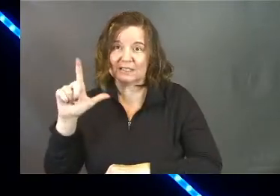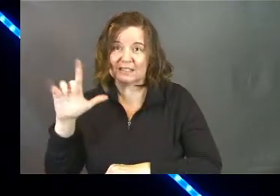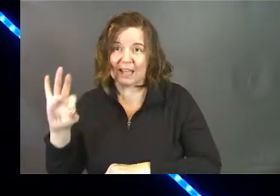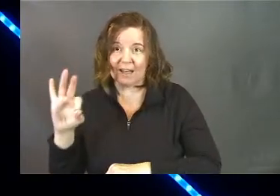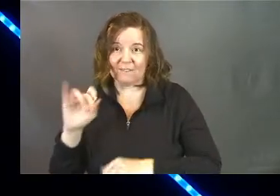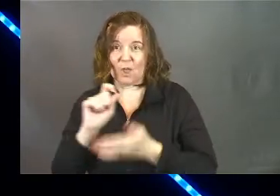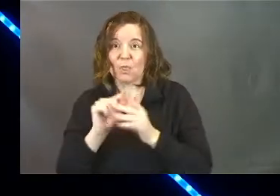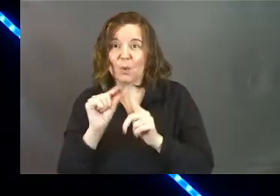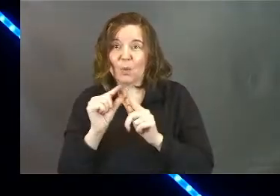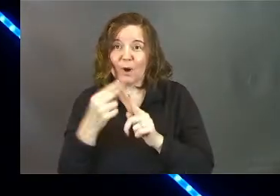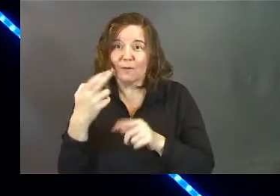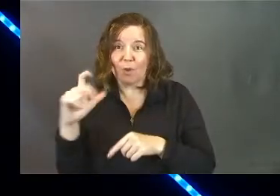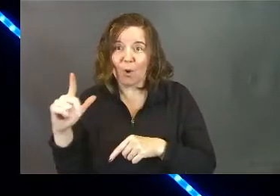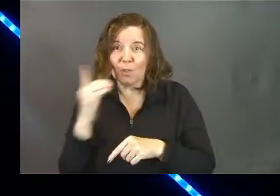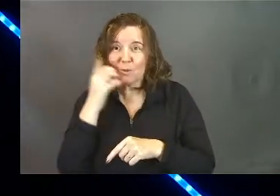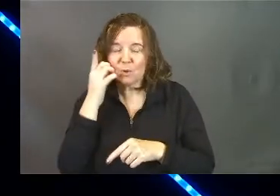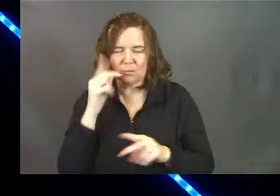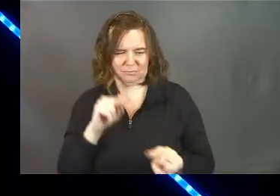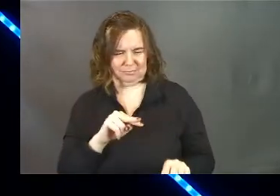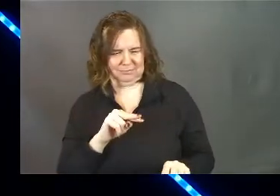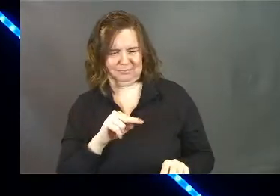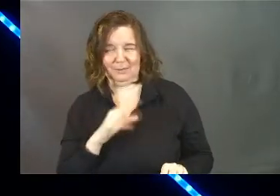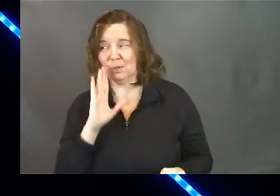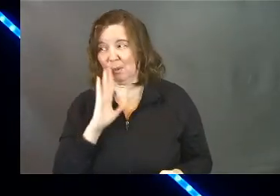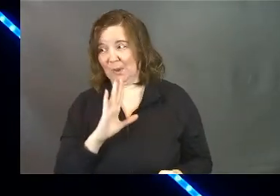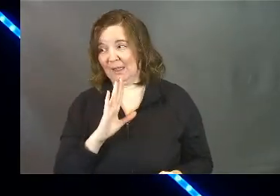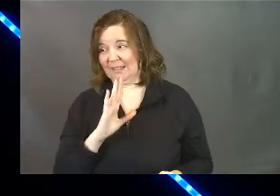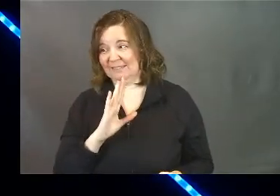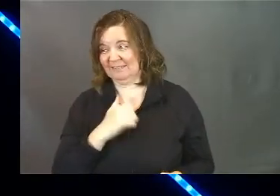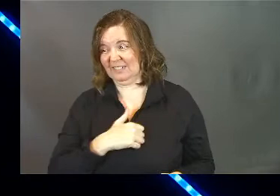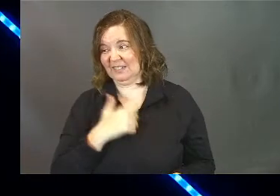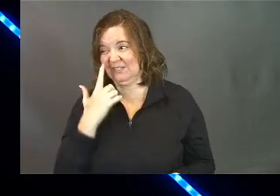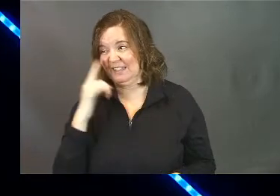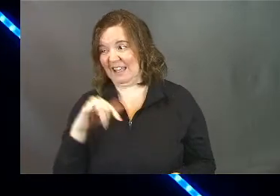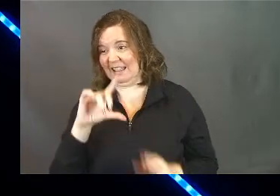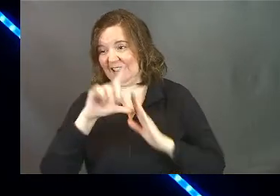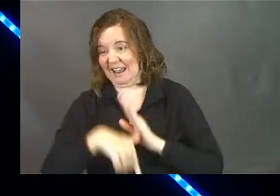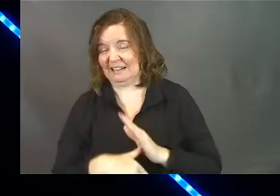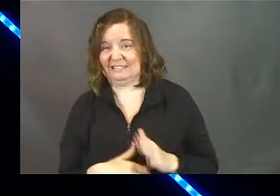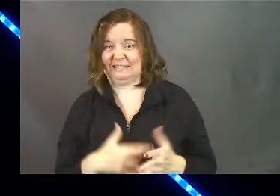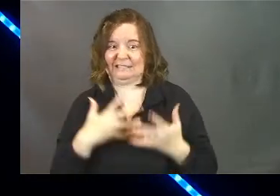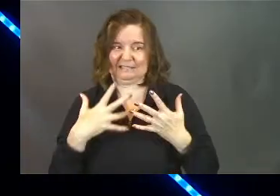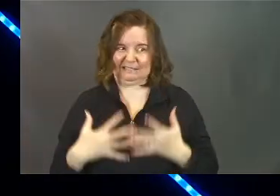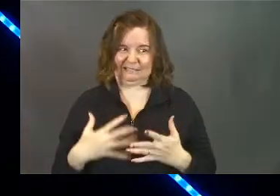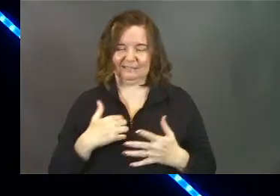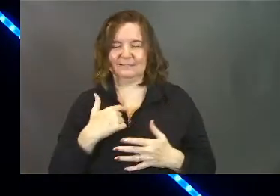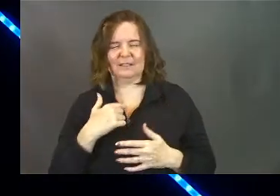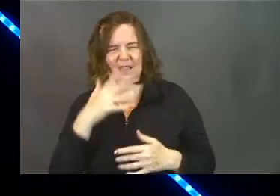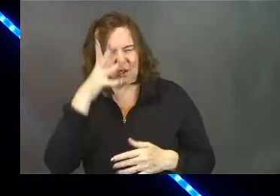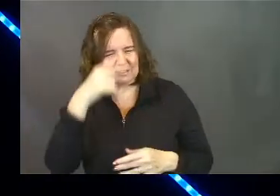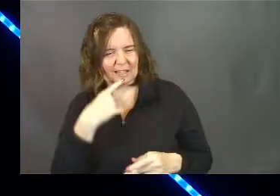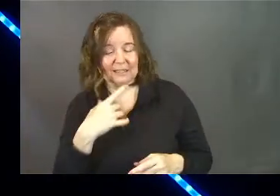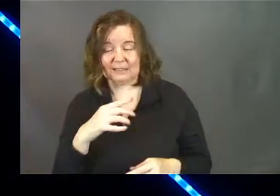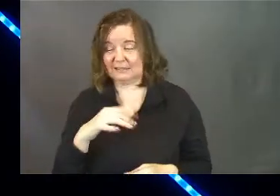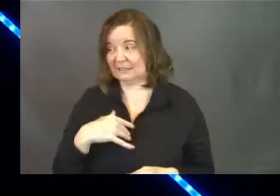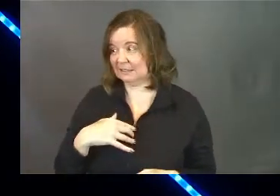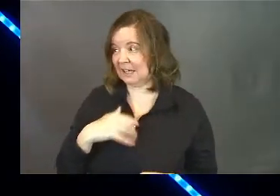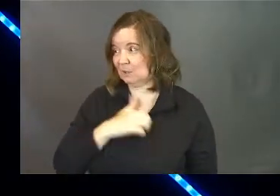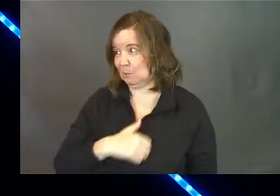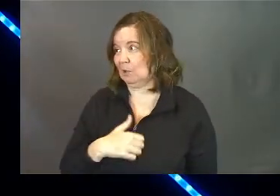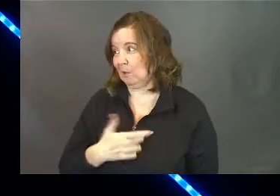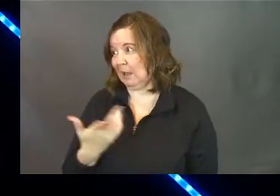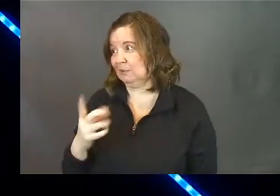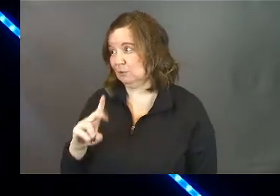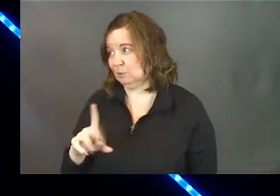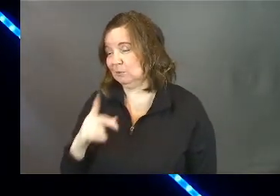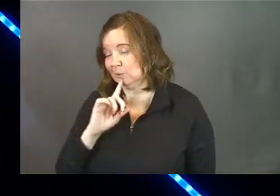word Snyder Hall. I'm like, you will regret this, dude. Like, your son's going to be like, Dad, what's that saying? You're saying, it says regret, dude. You know what I